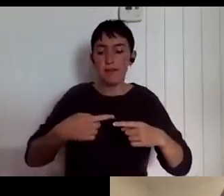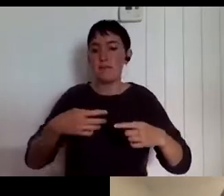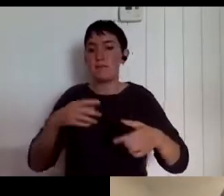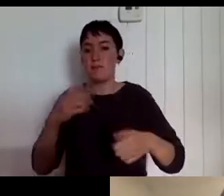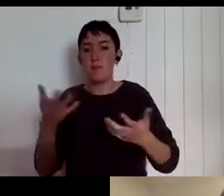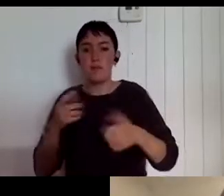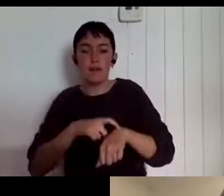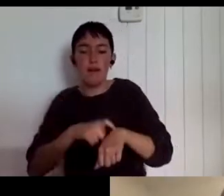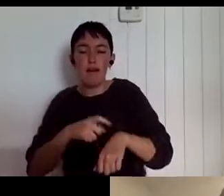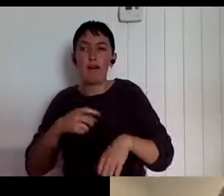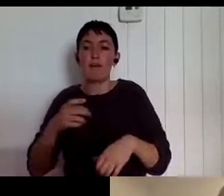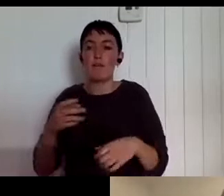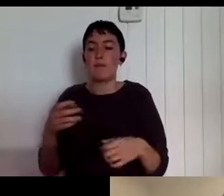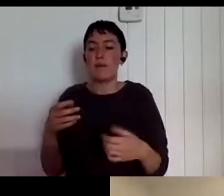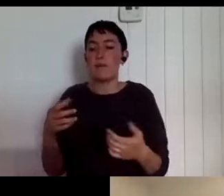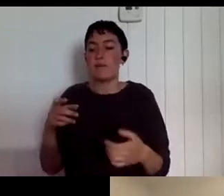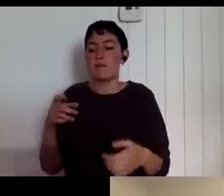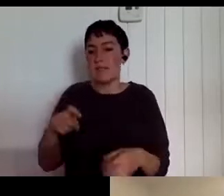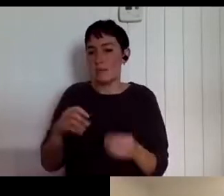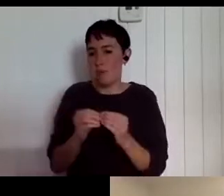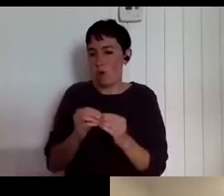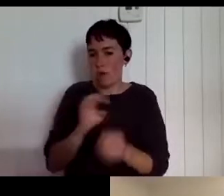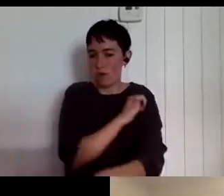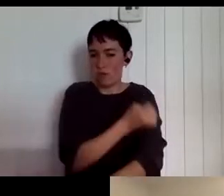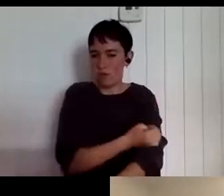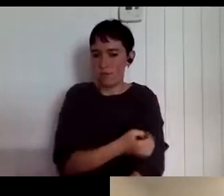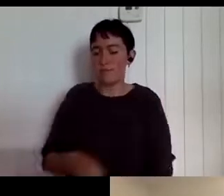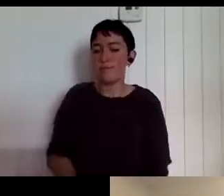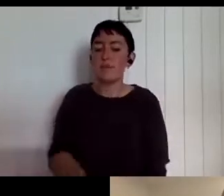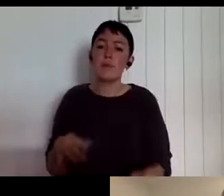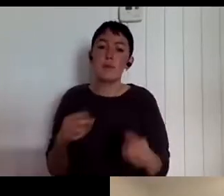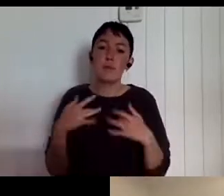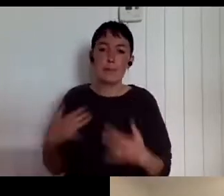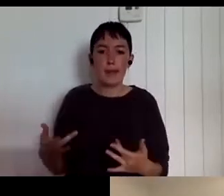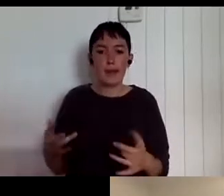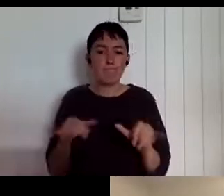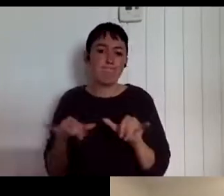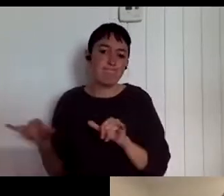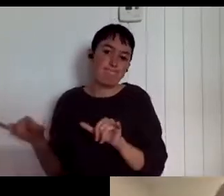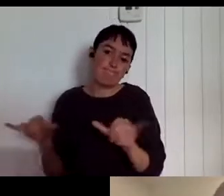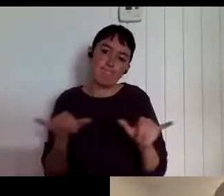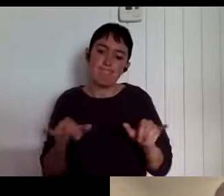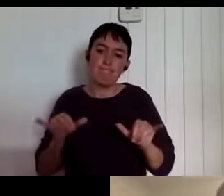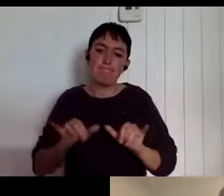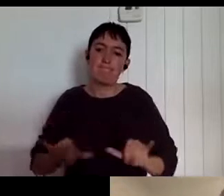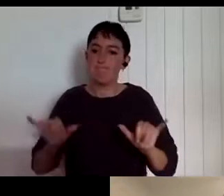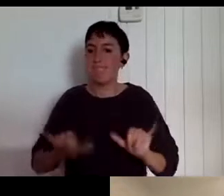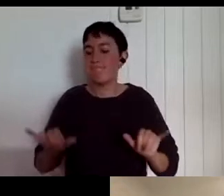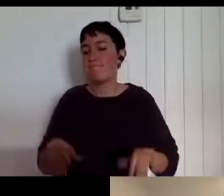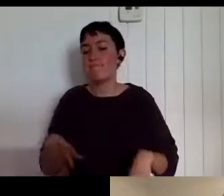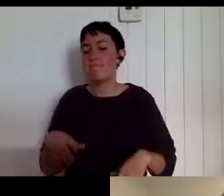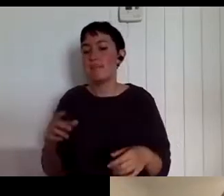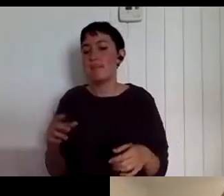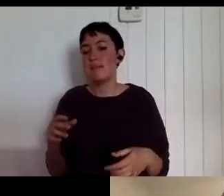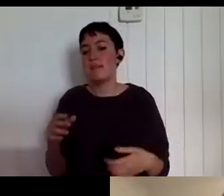fluctuates up and down a bit, but it's usually very standard. Like you can accurately kind of predict these sort of things. To